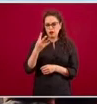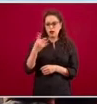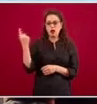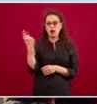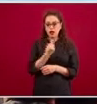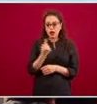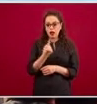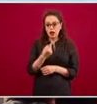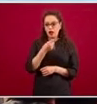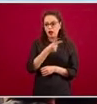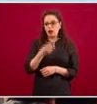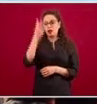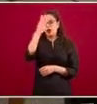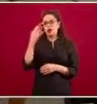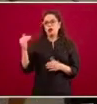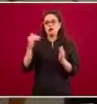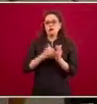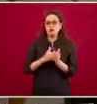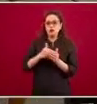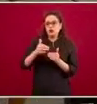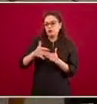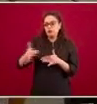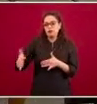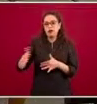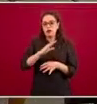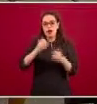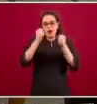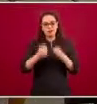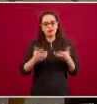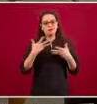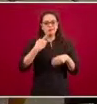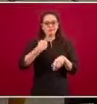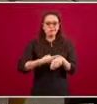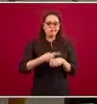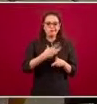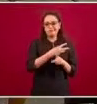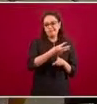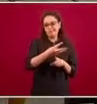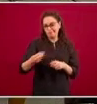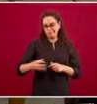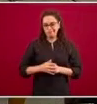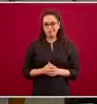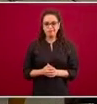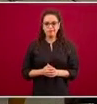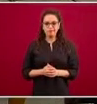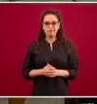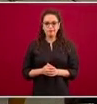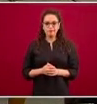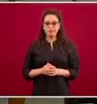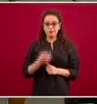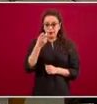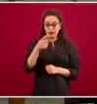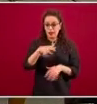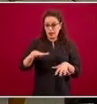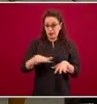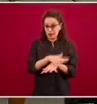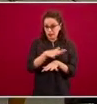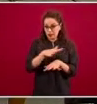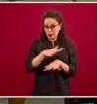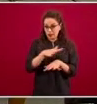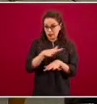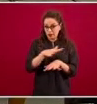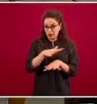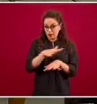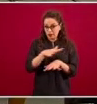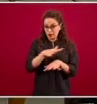Of course, these unfortunate 174 fatalities are a small number